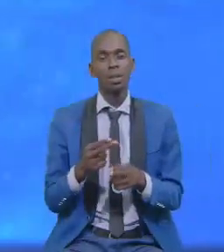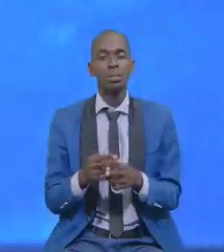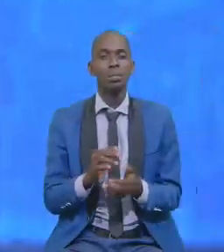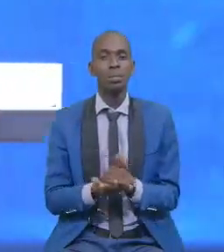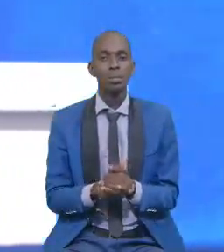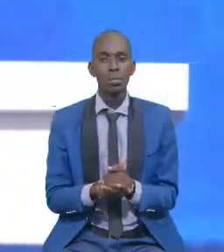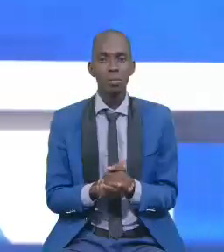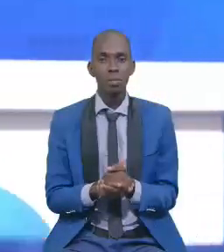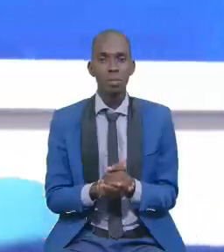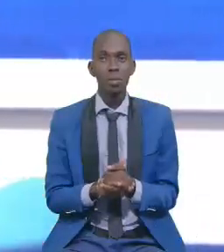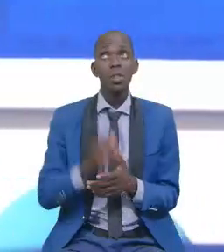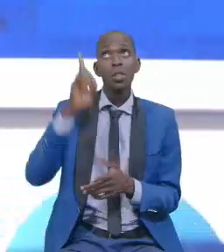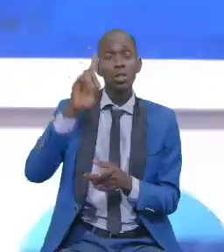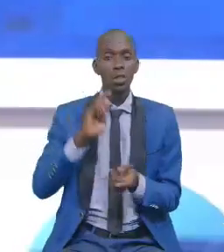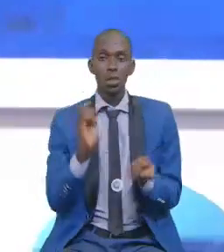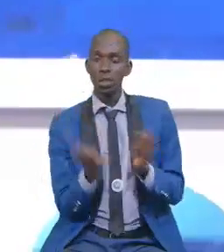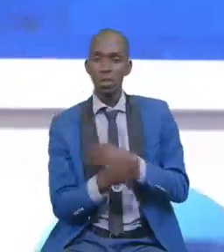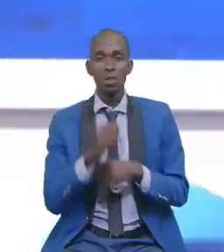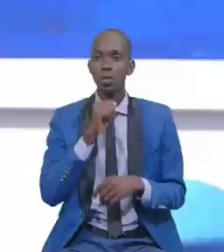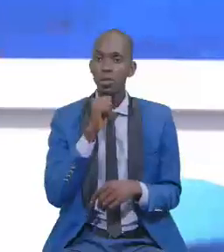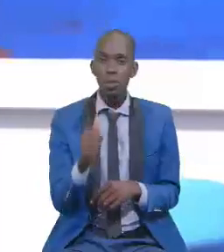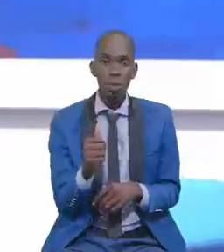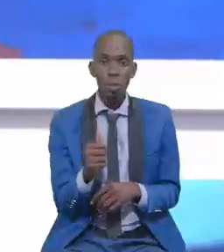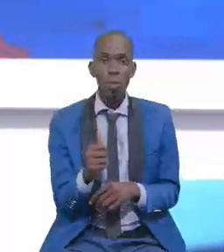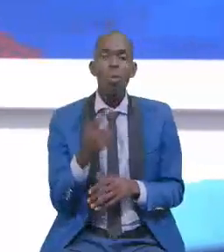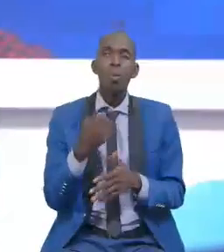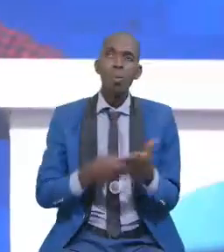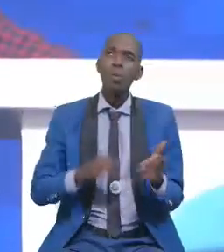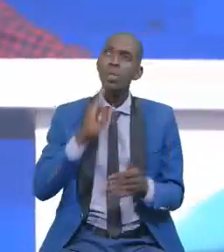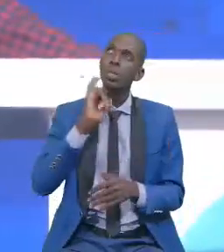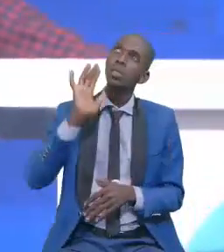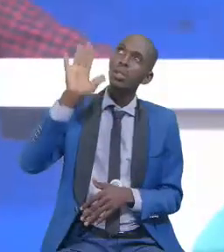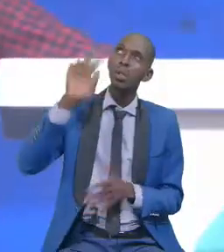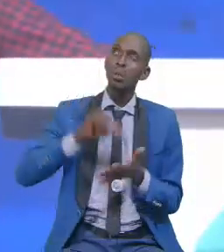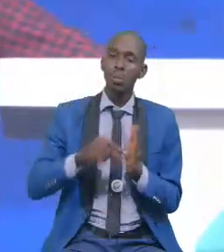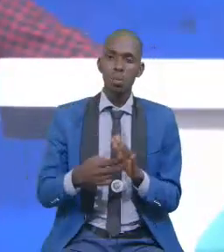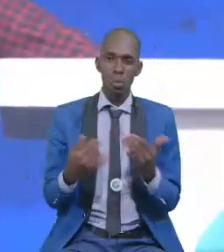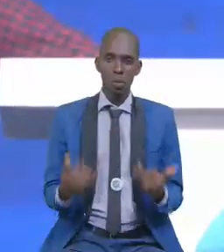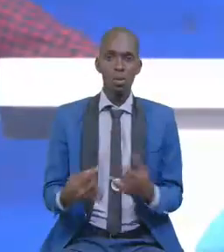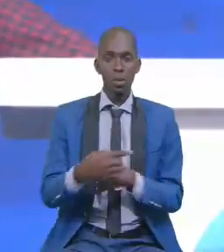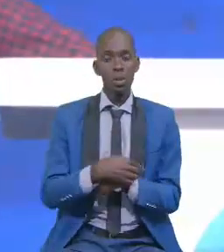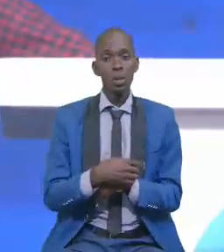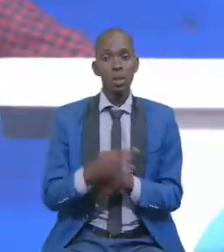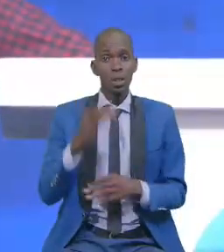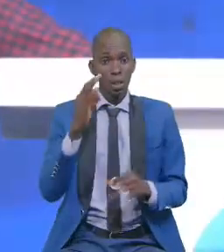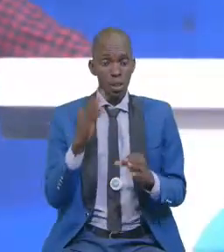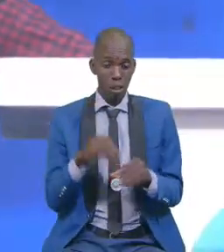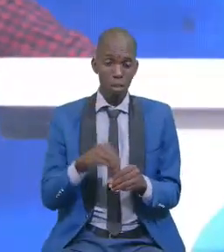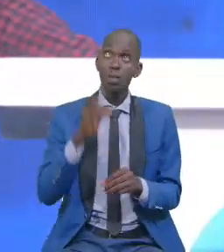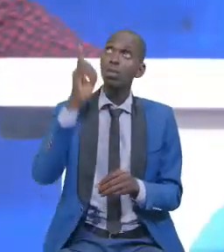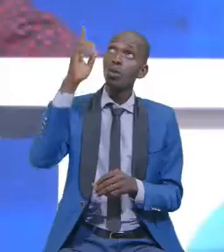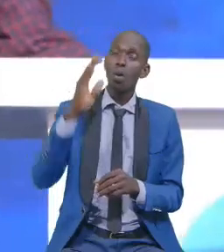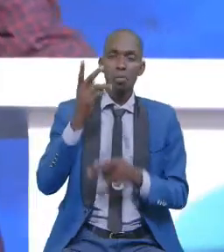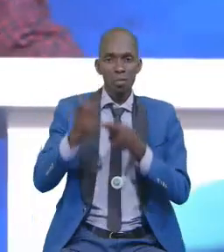He changes not. What's his purpose today? In God visiting us.